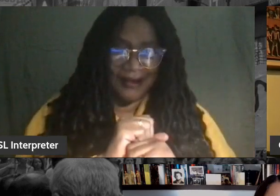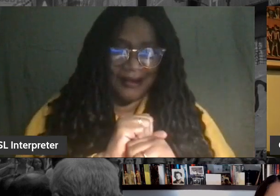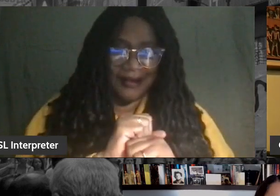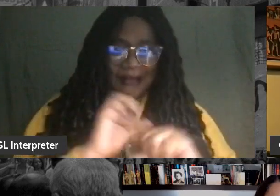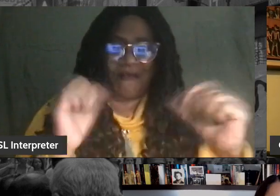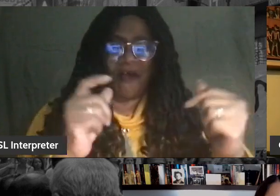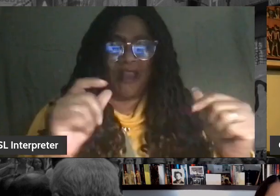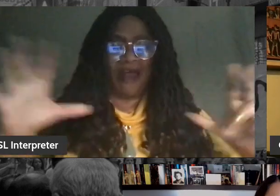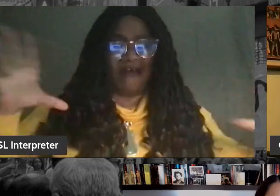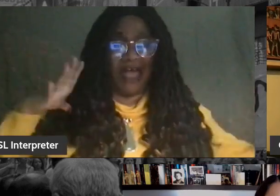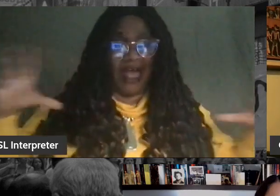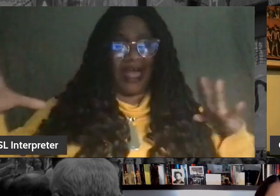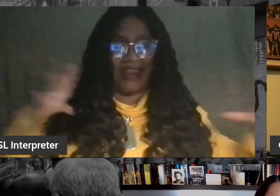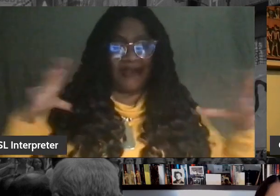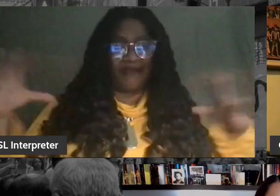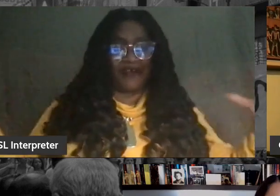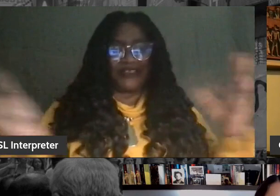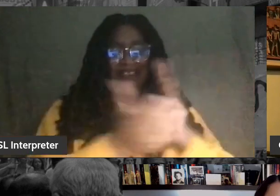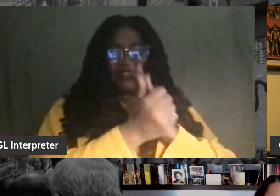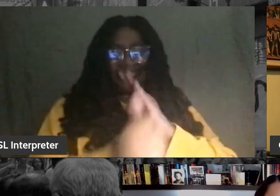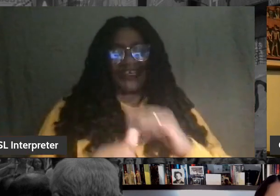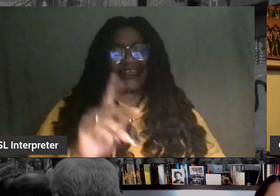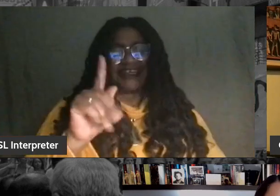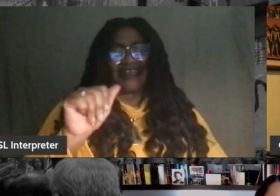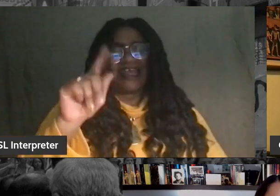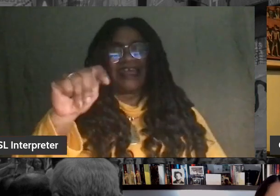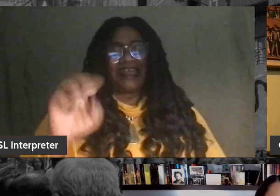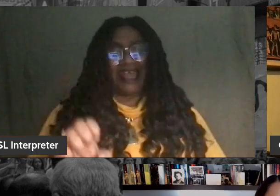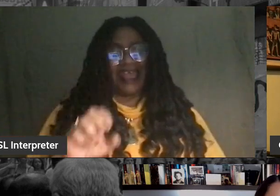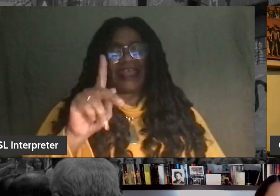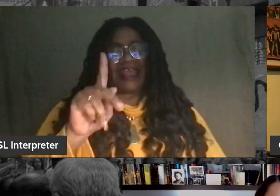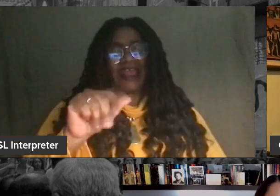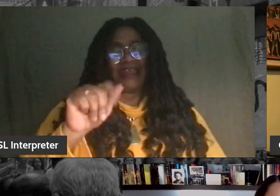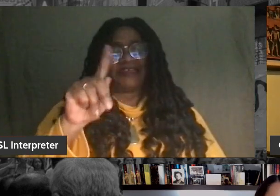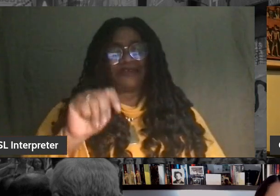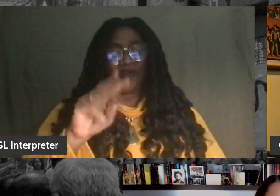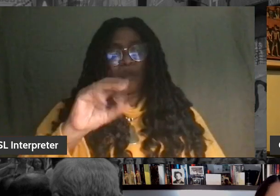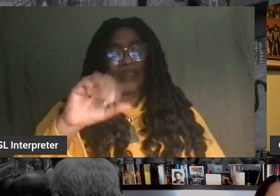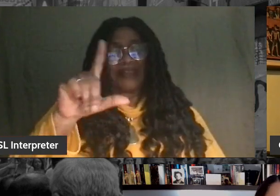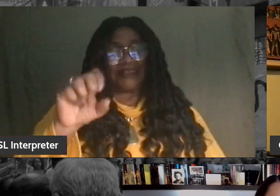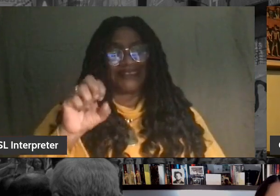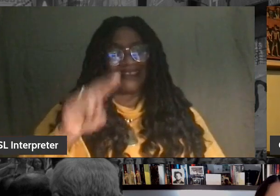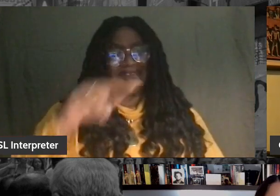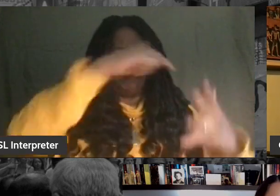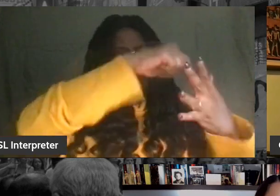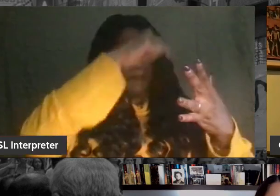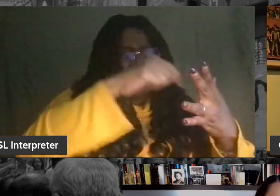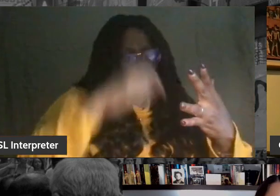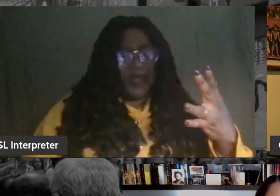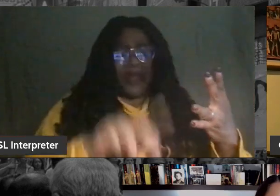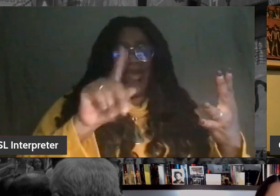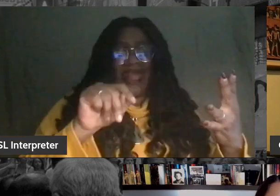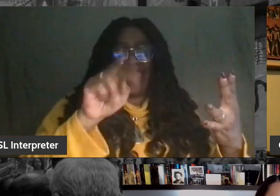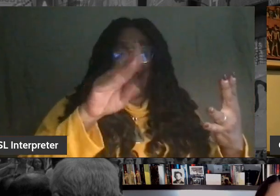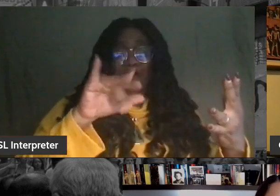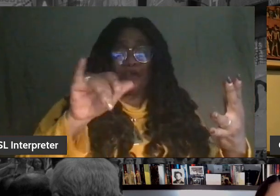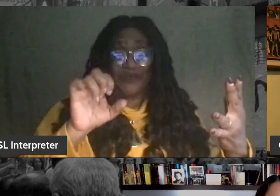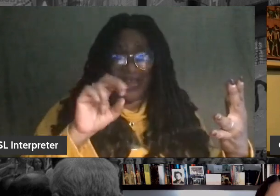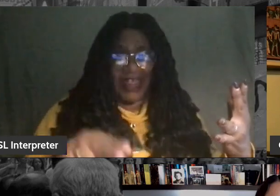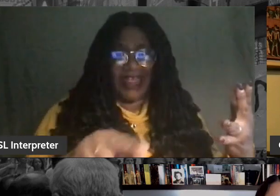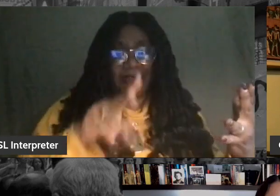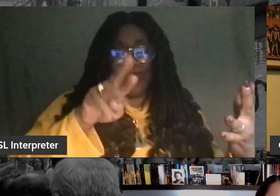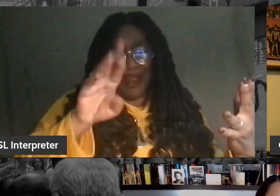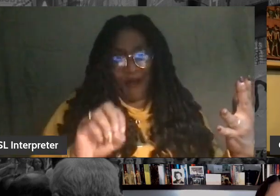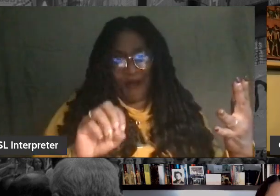finest talent, including Cate Blanchett, Kate Winslet, Salma Hayek, and Adrien Brody in the wonderful film Septembers of